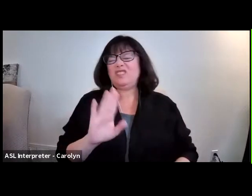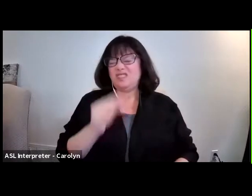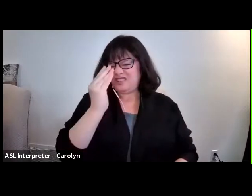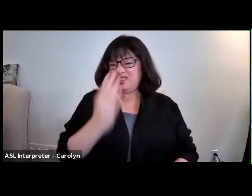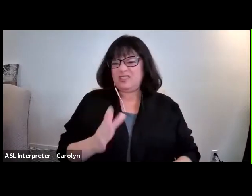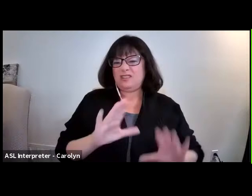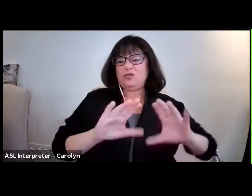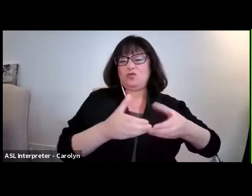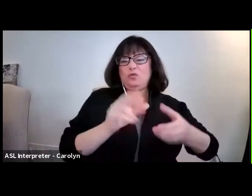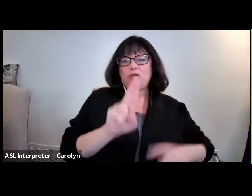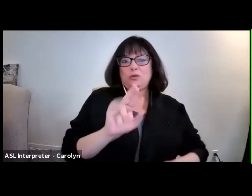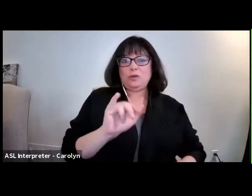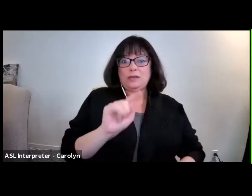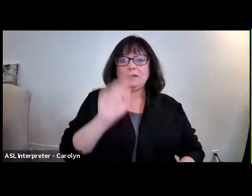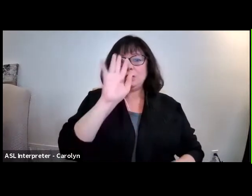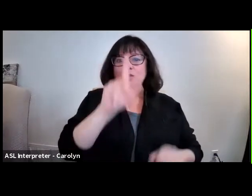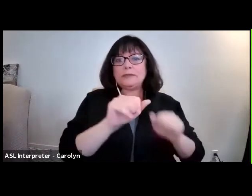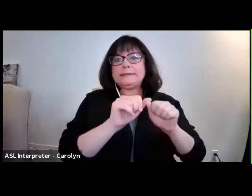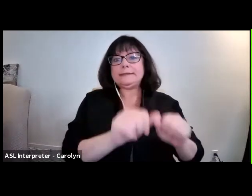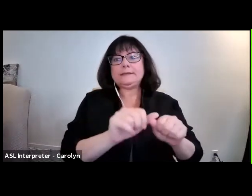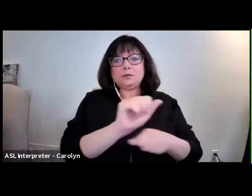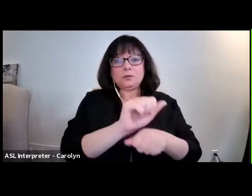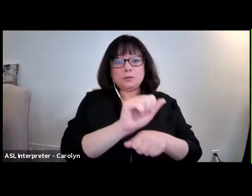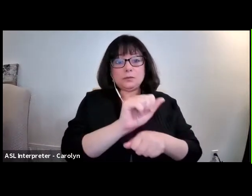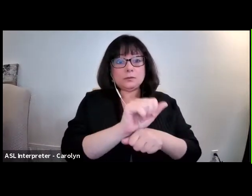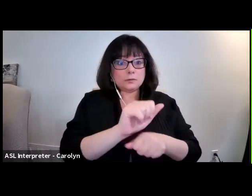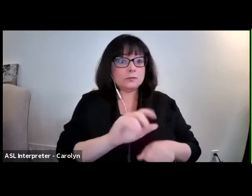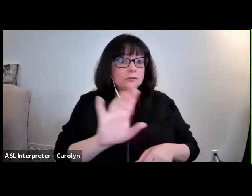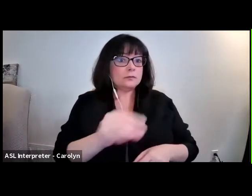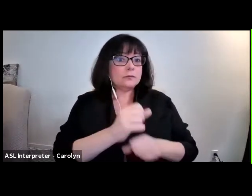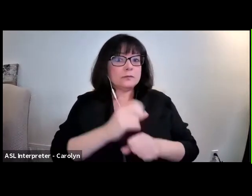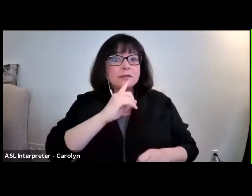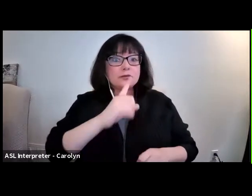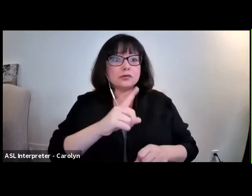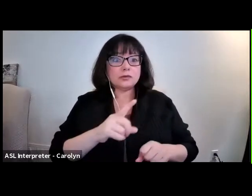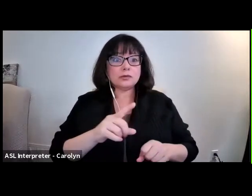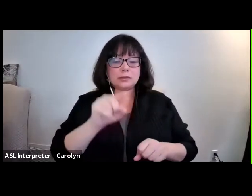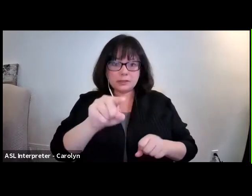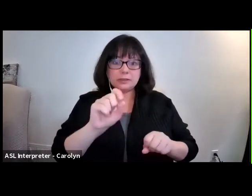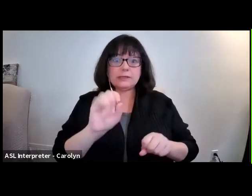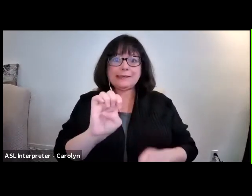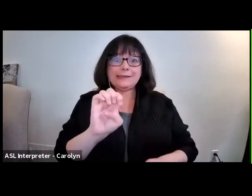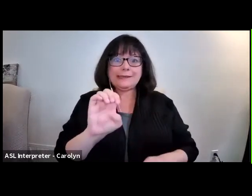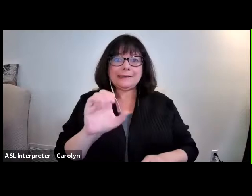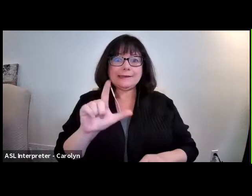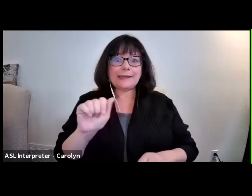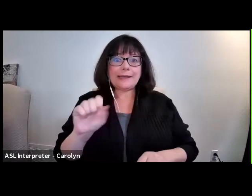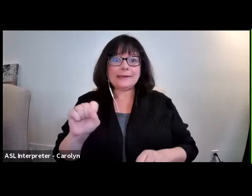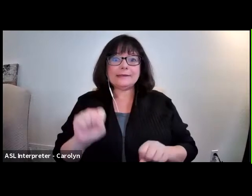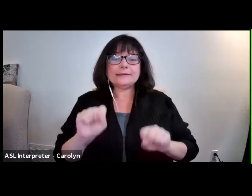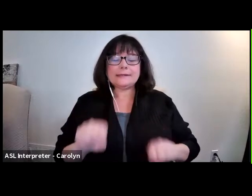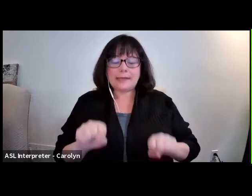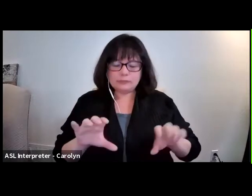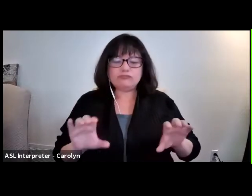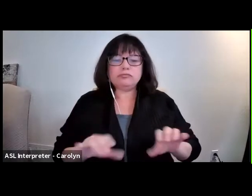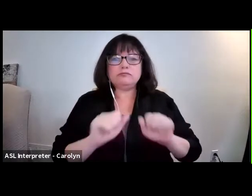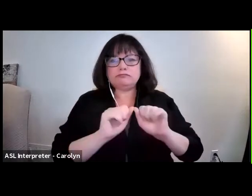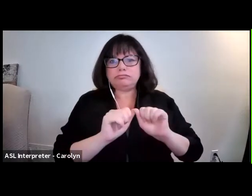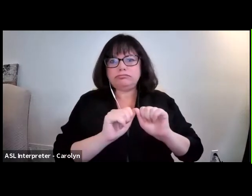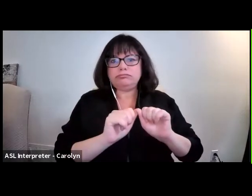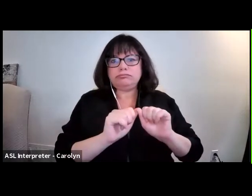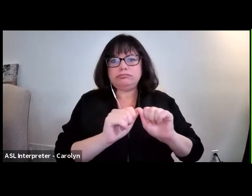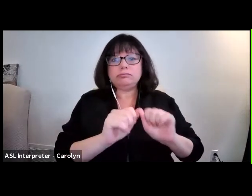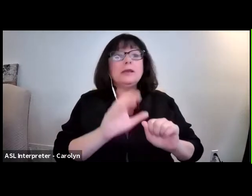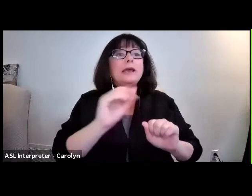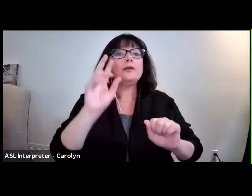to ensure and to improve the performance and the reliability of eClass and to prevent disruptions in the future.